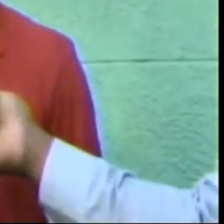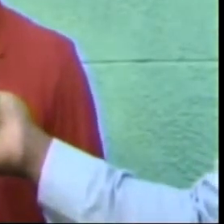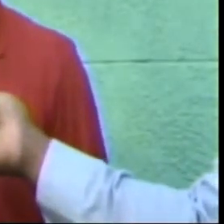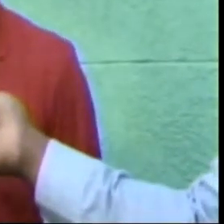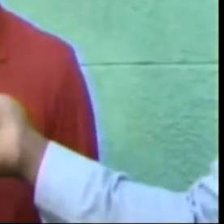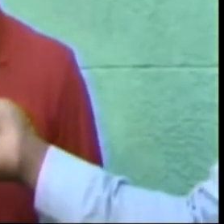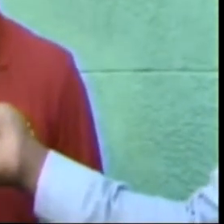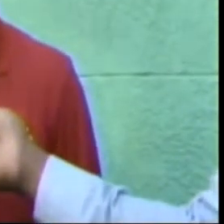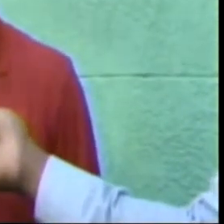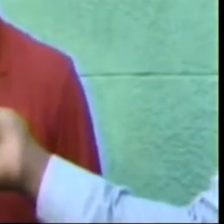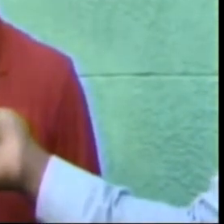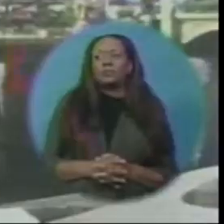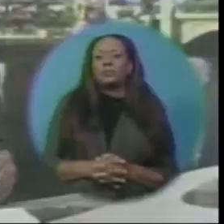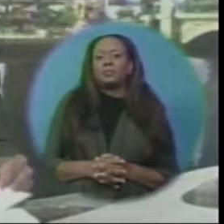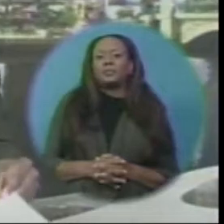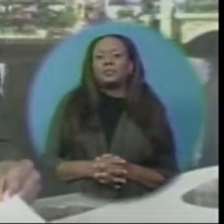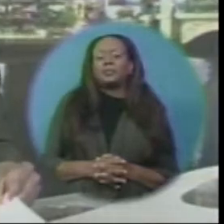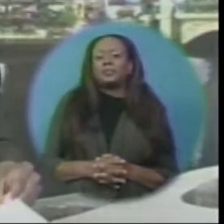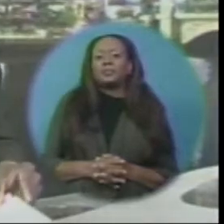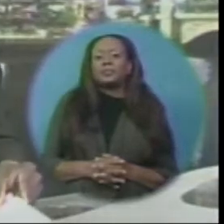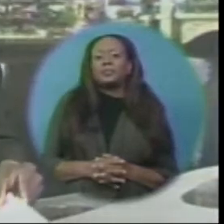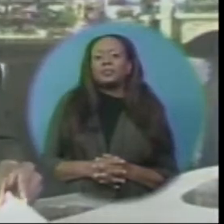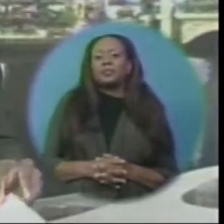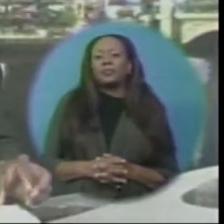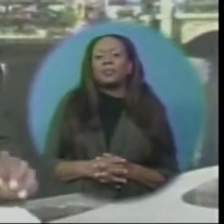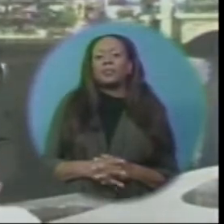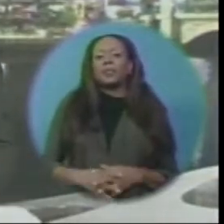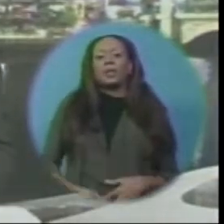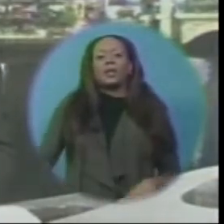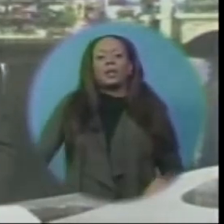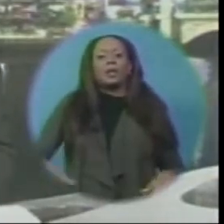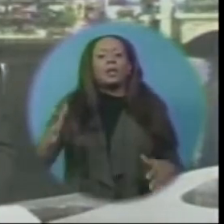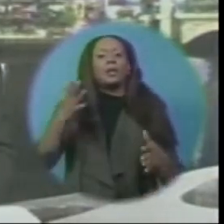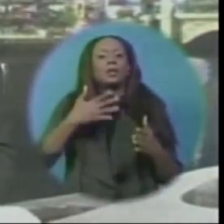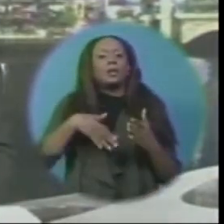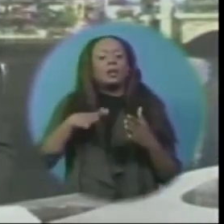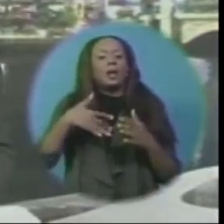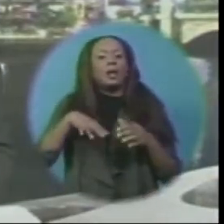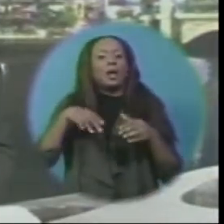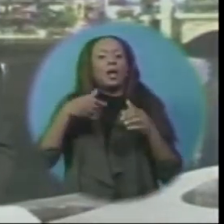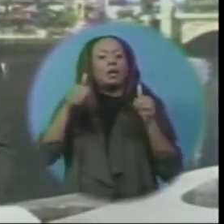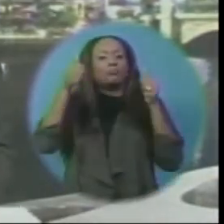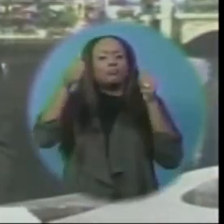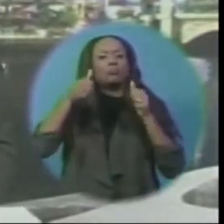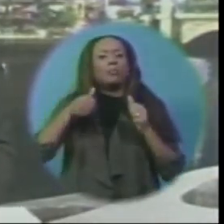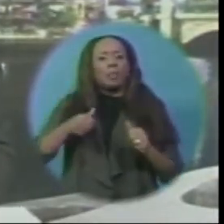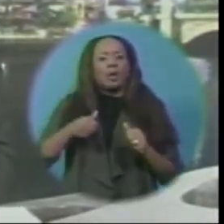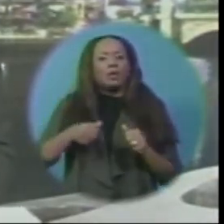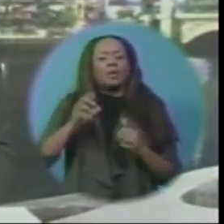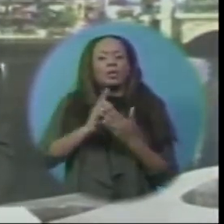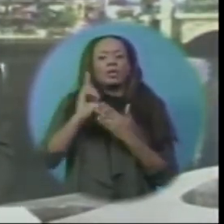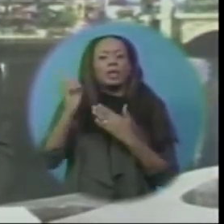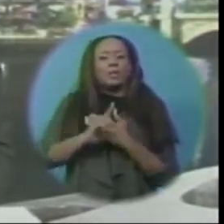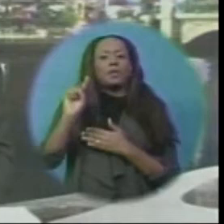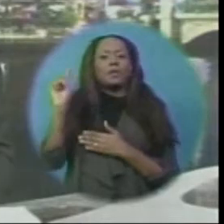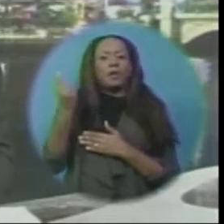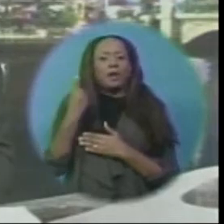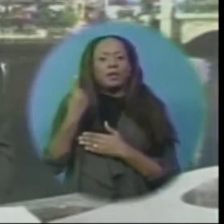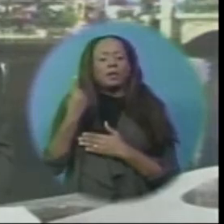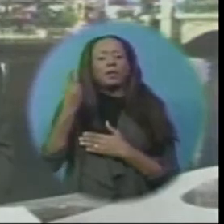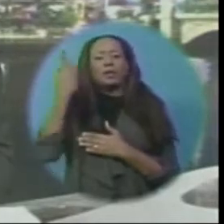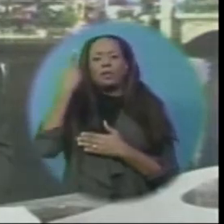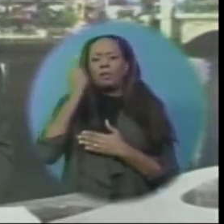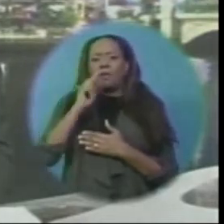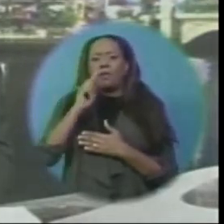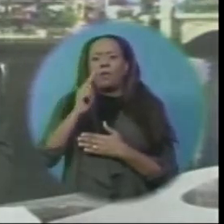our friends in the area. Following the issue of an abatement notice on December 1st, which required the closure of the